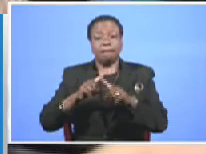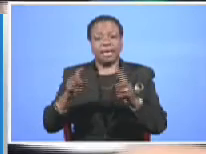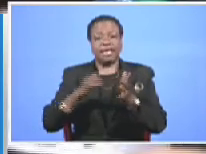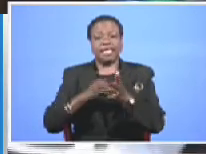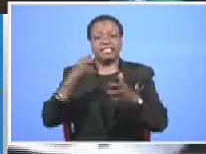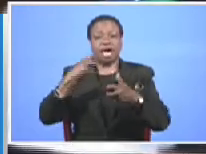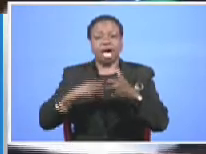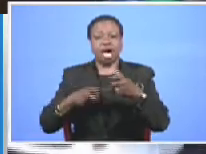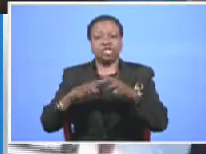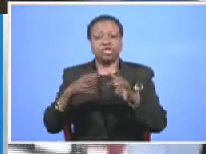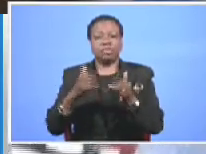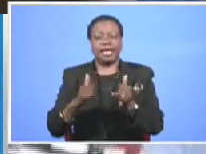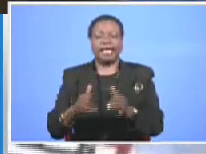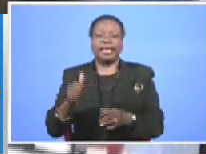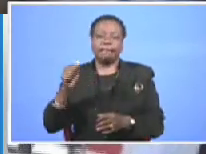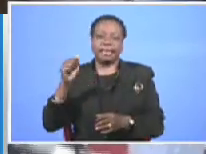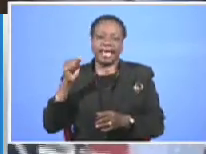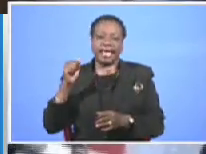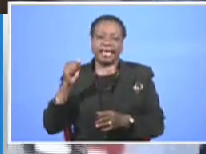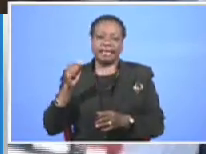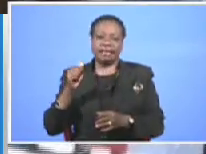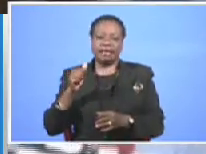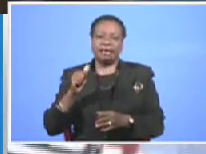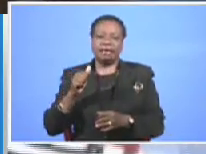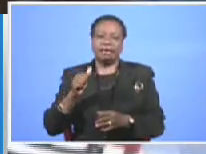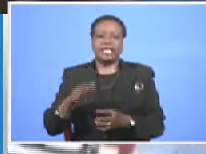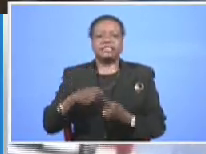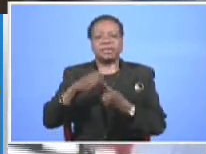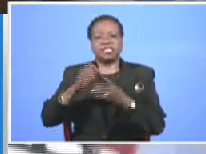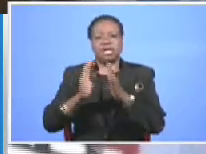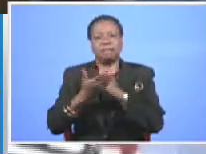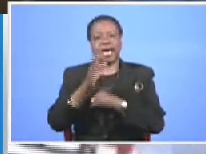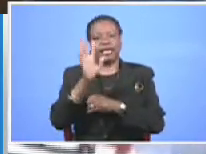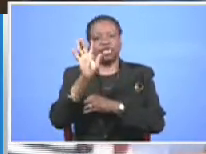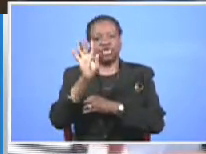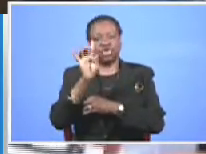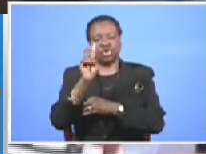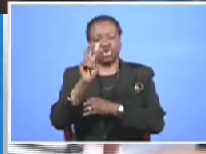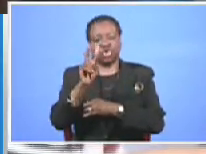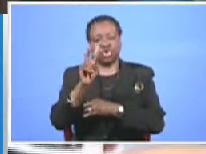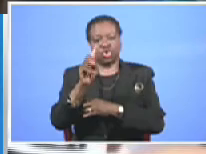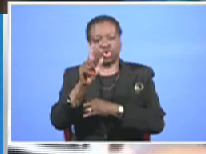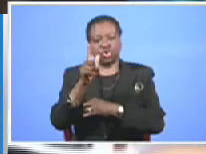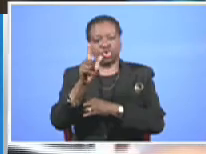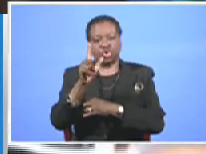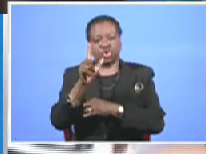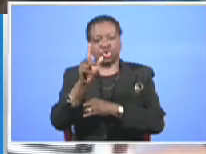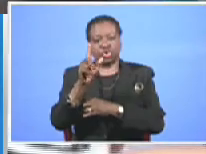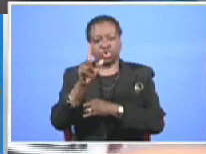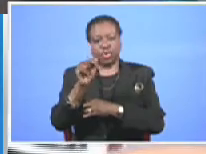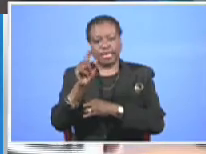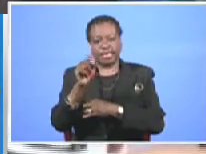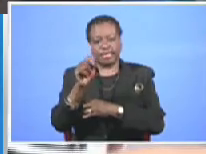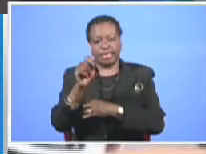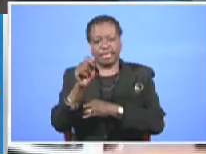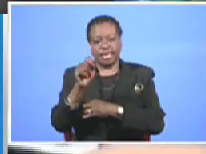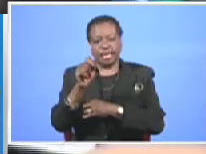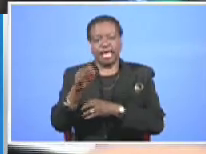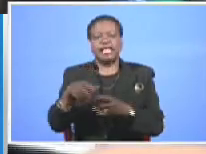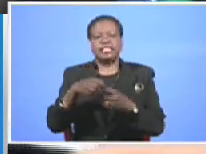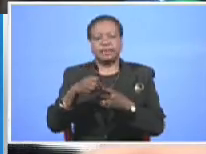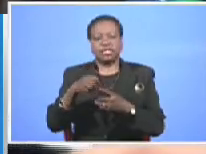play behind, especially by 20 when you you know, when you're playing a good team like those guys. And you know, it kind of took us a while to